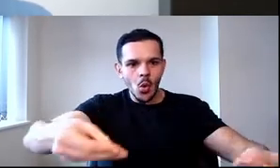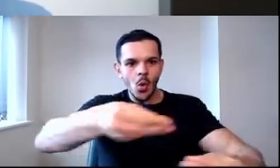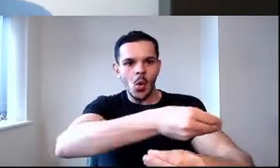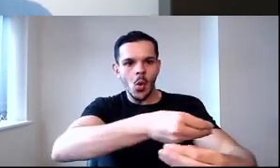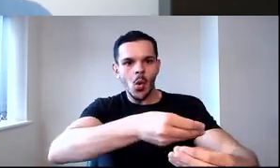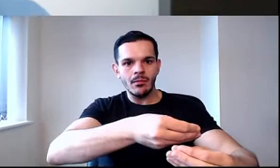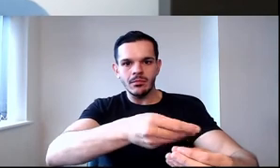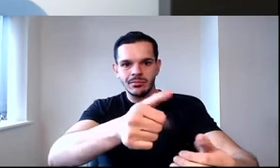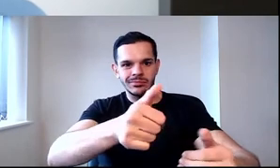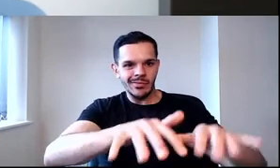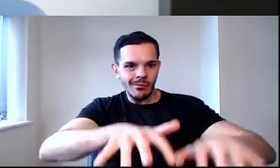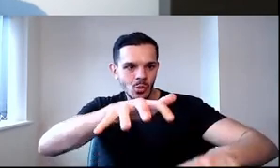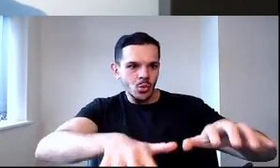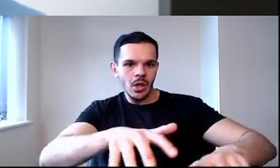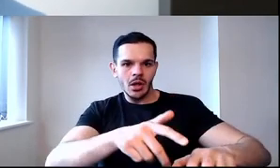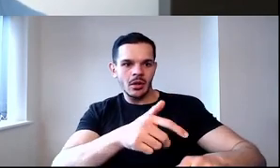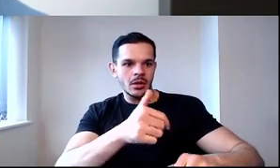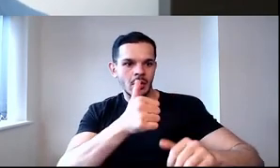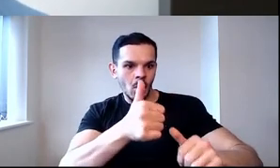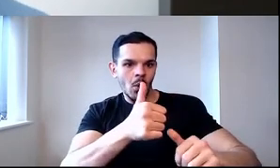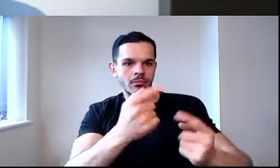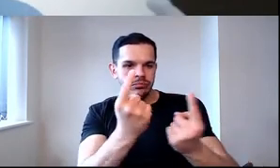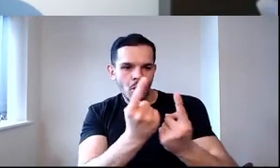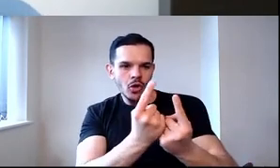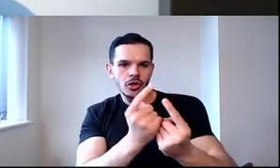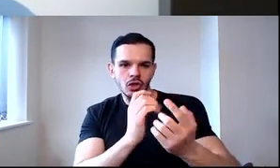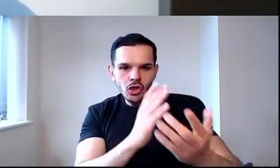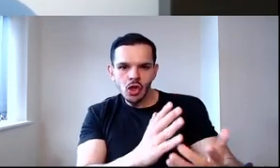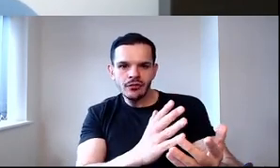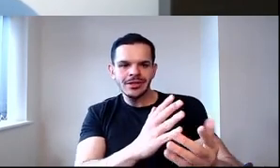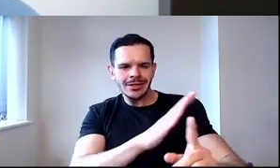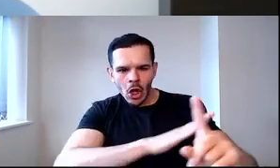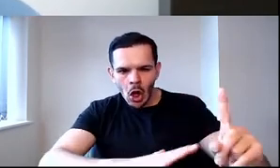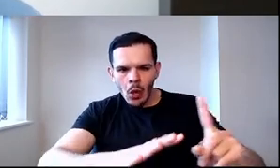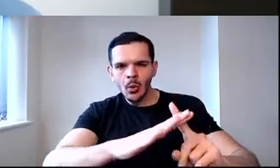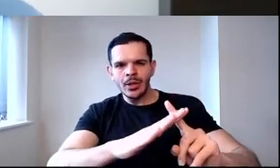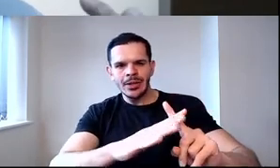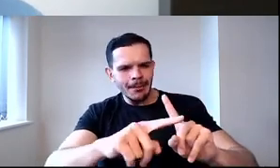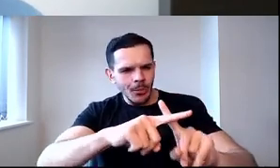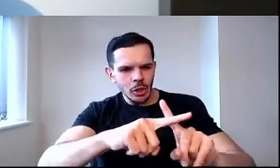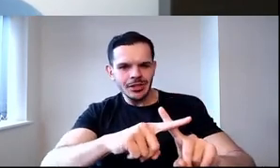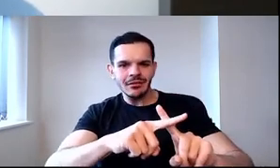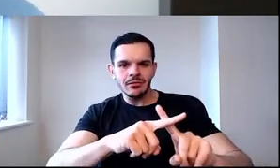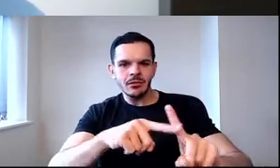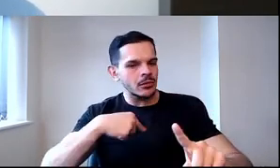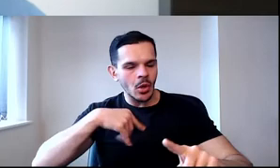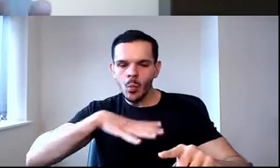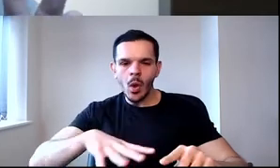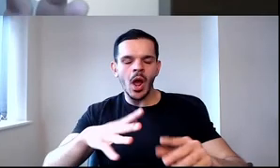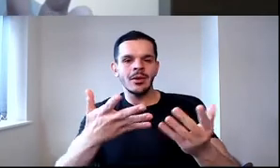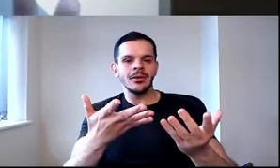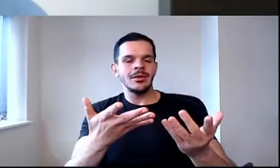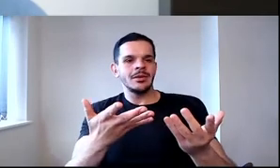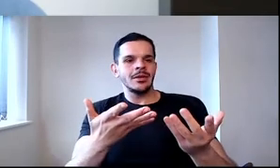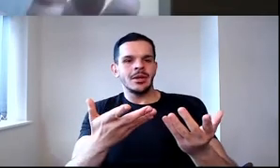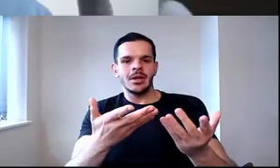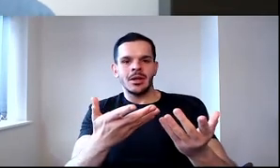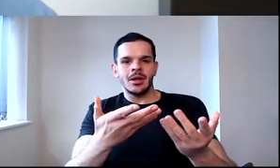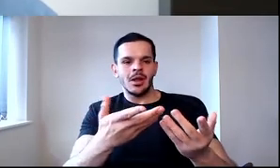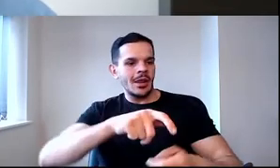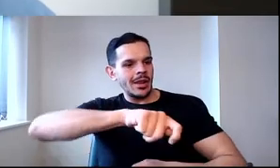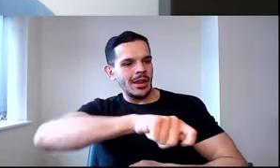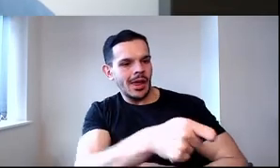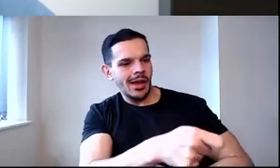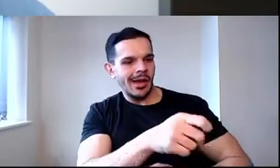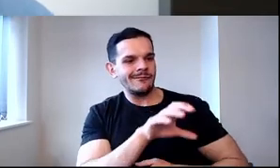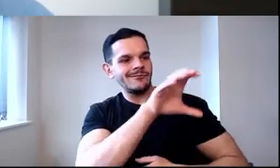that have products, that have services, that have community. Because what you don't want is you don't want to lock up your